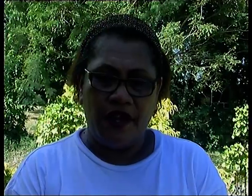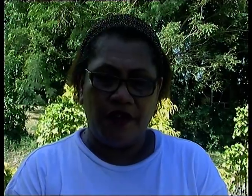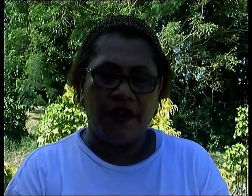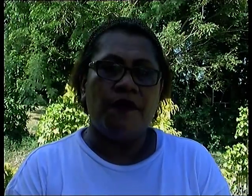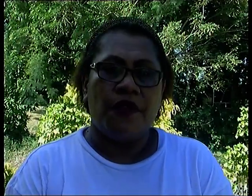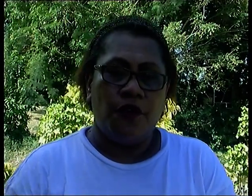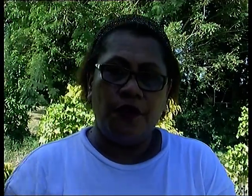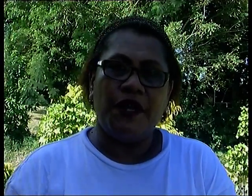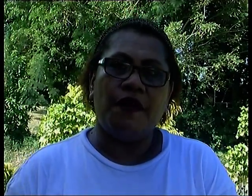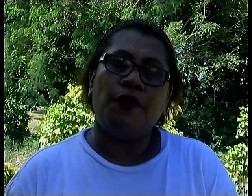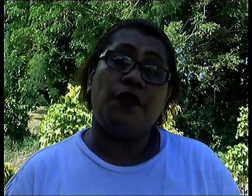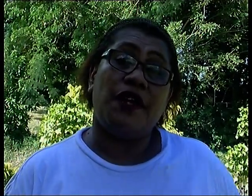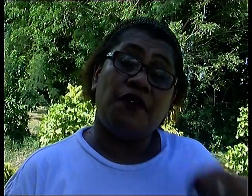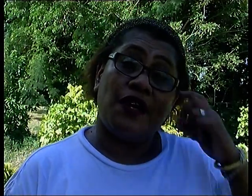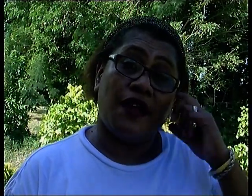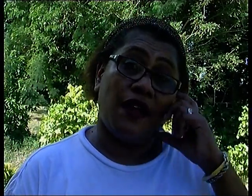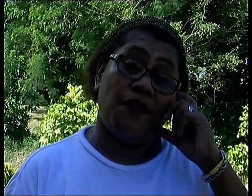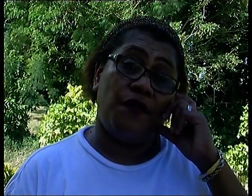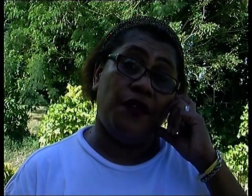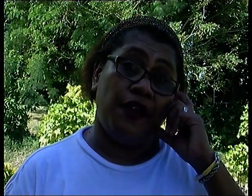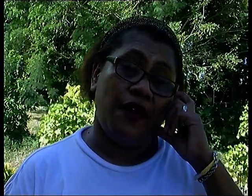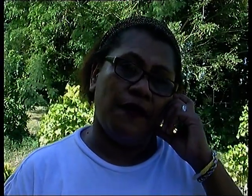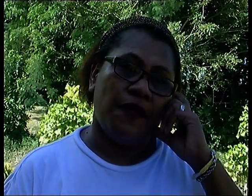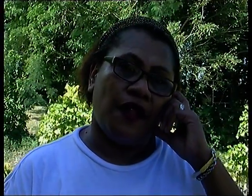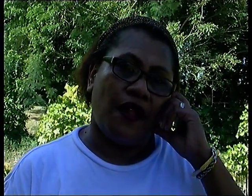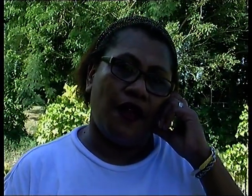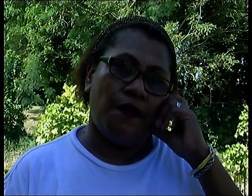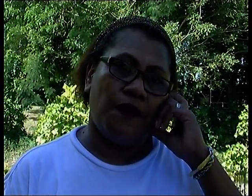14 years should be given to the National Archives of Fiji.